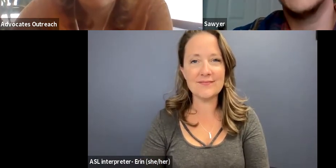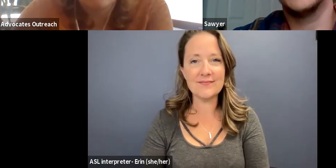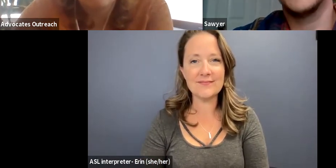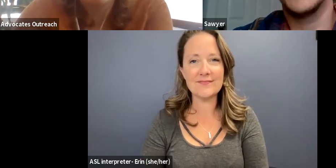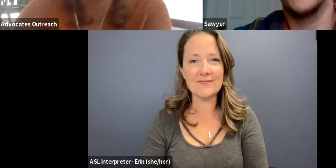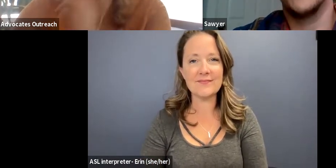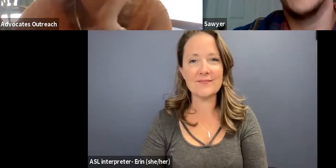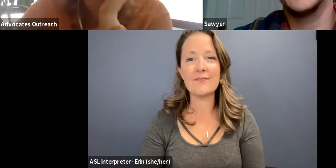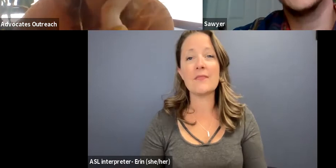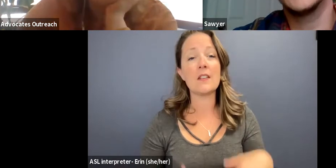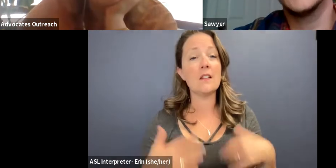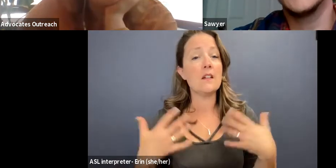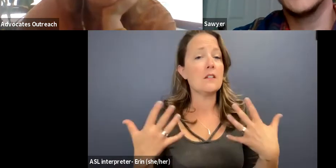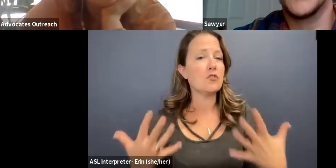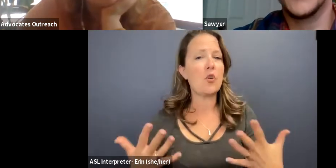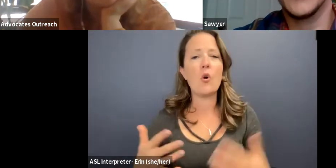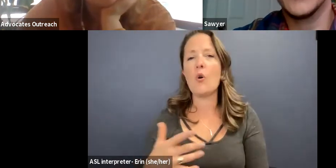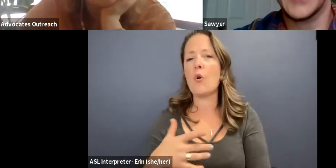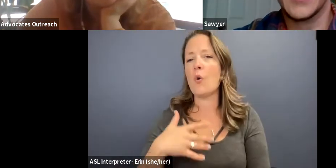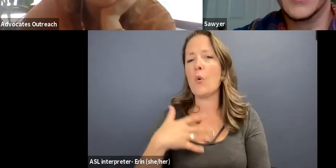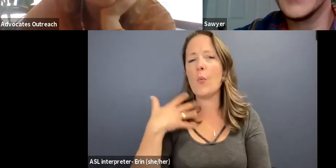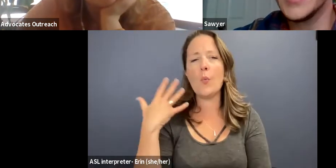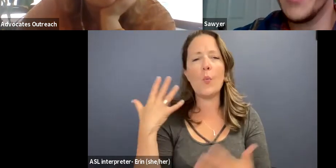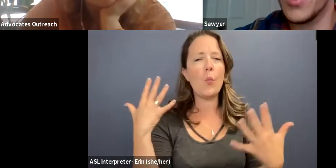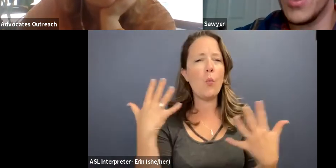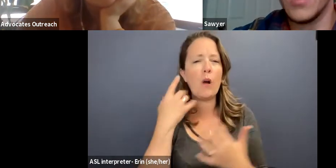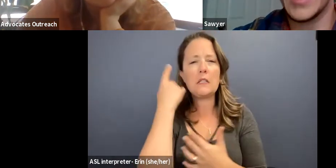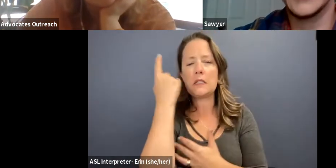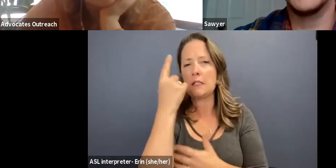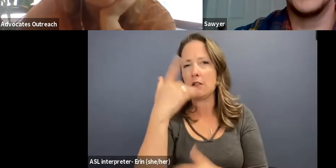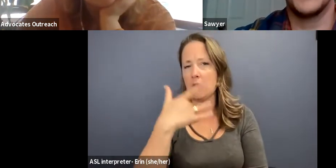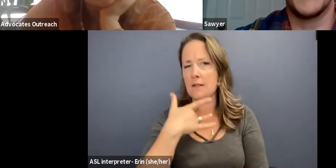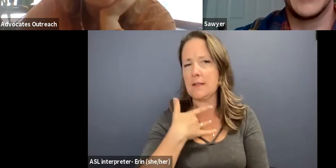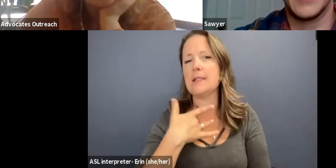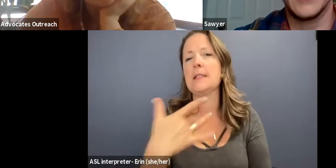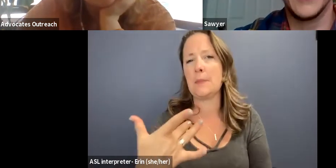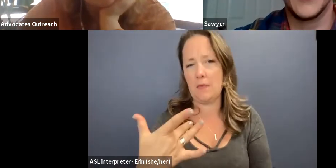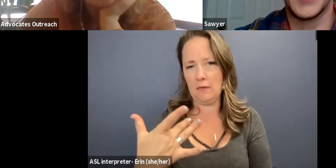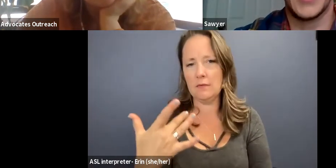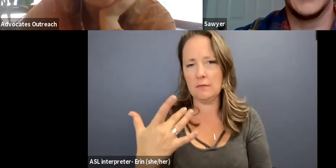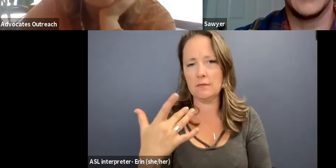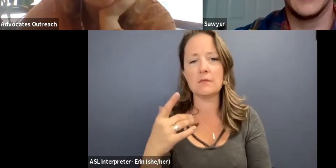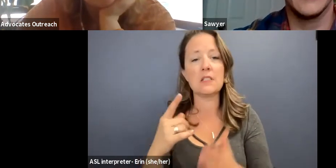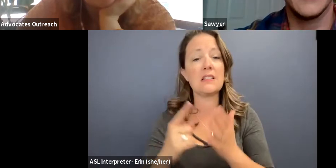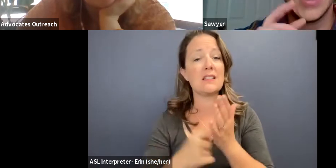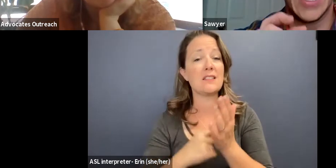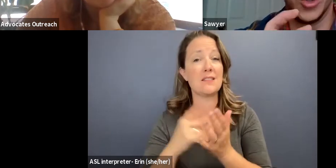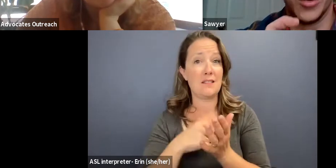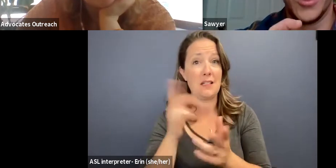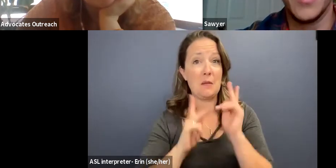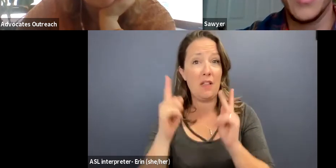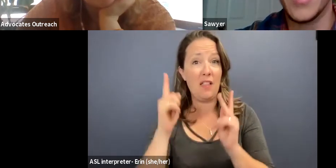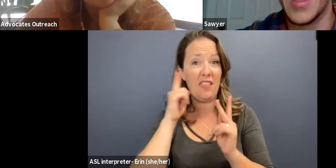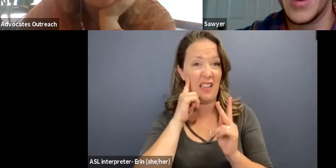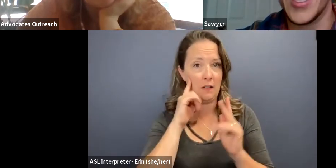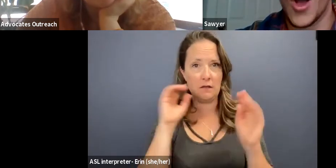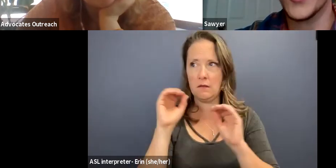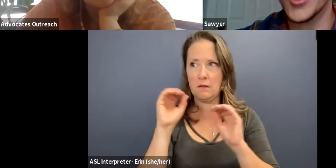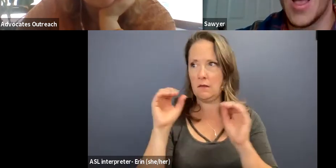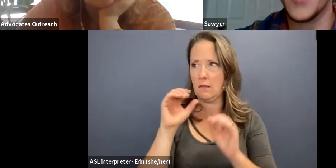feel kind of like silly or kind of fun to call it by these other nicknames. But I just want you to